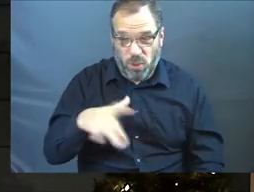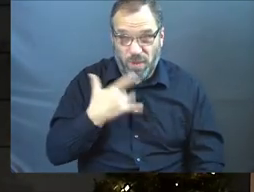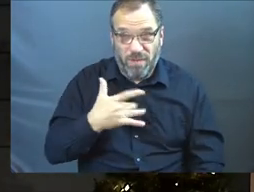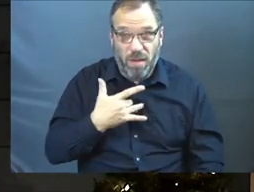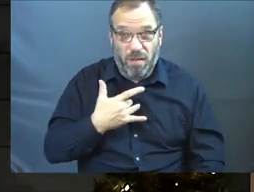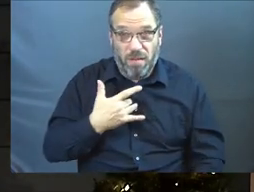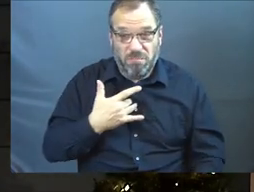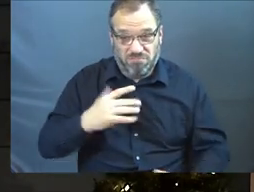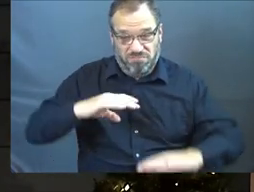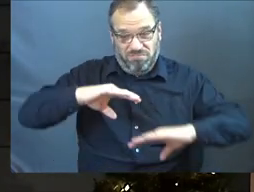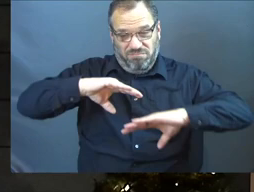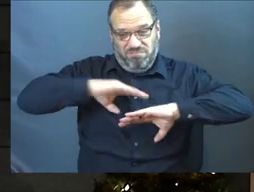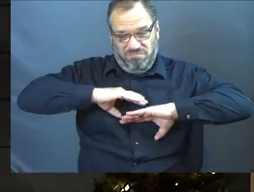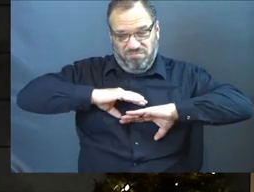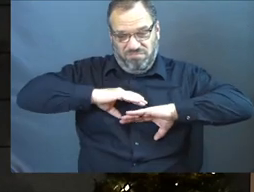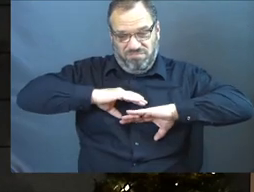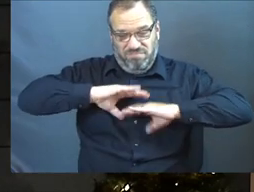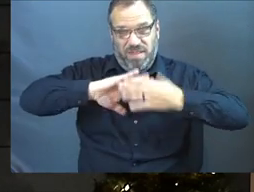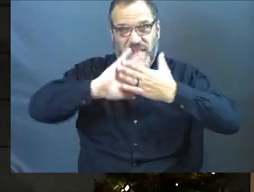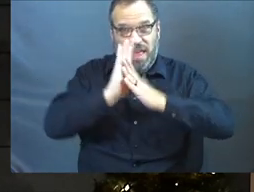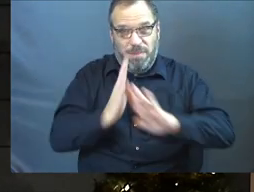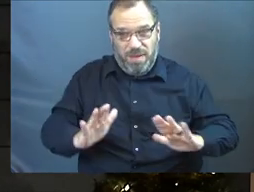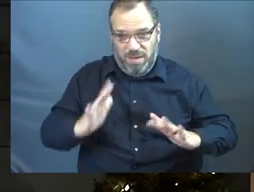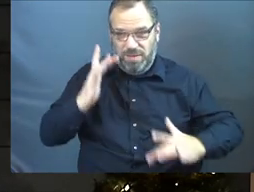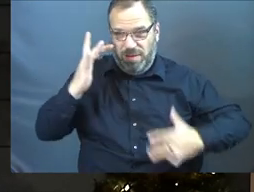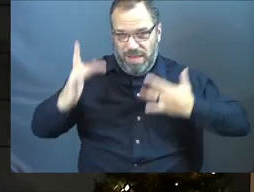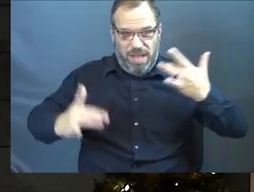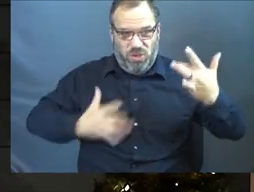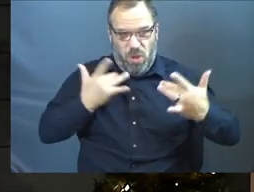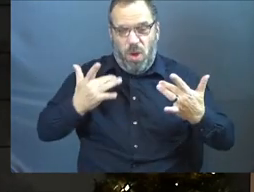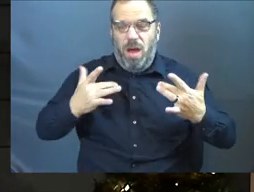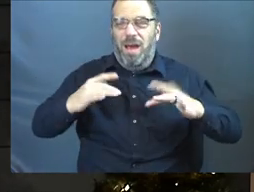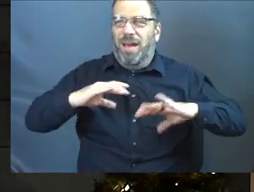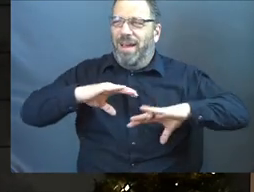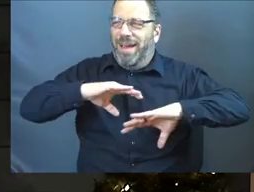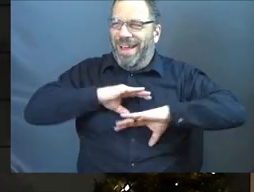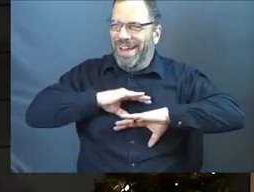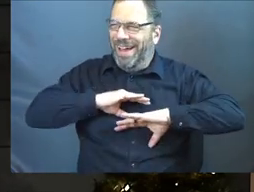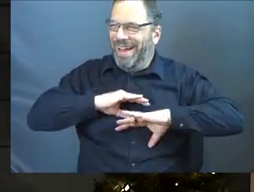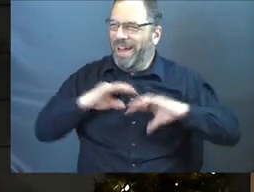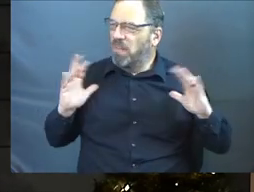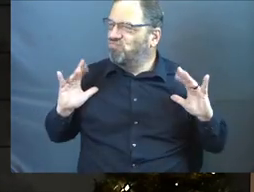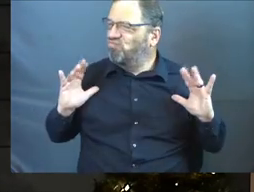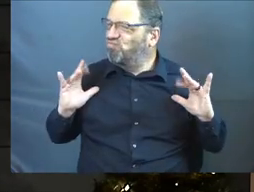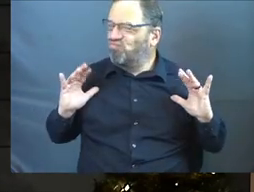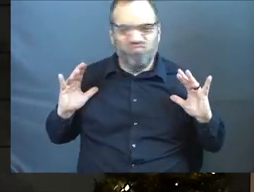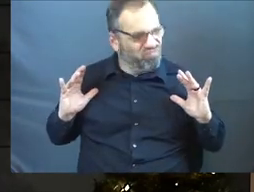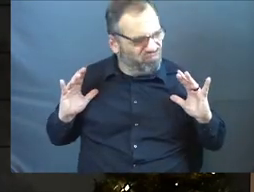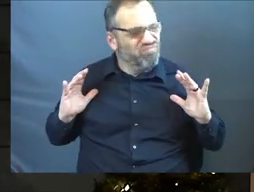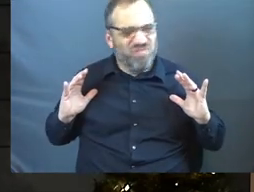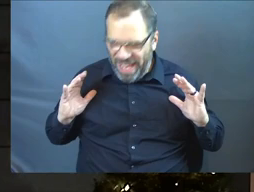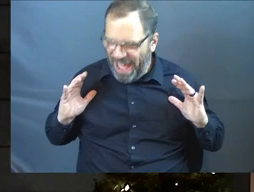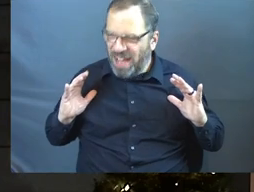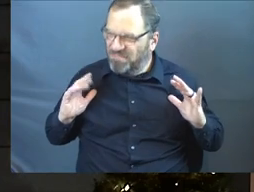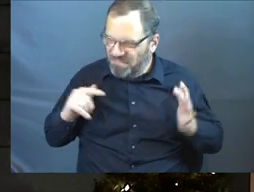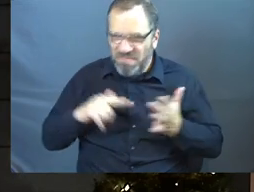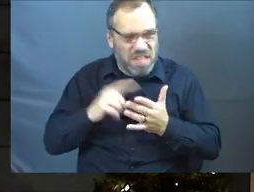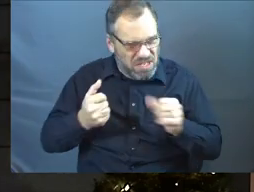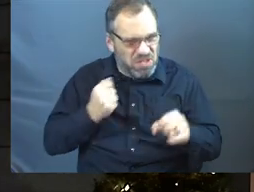that peace, that cheer, that joy, that fulfilled feeling. Like this year, it was